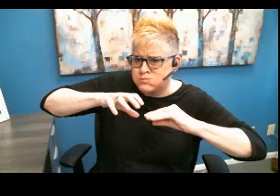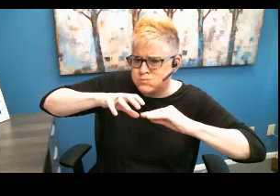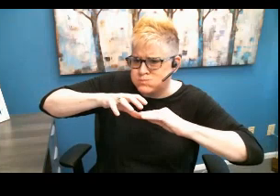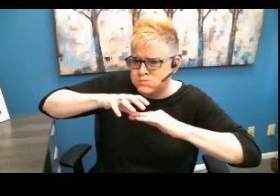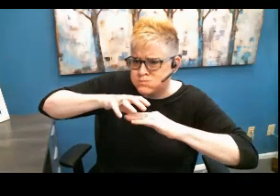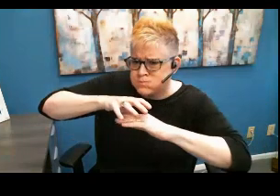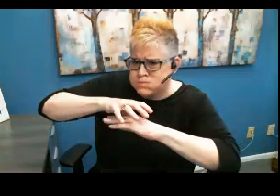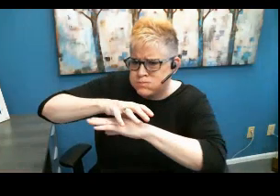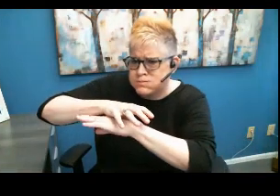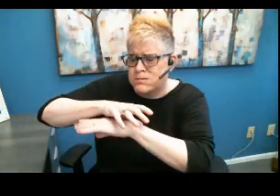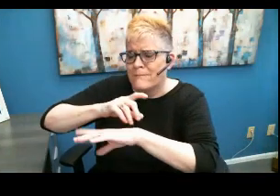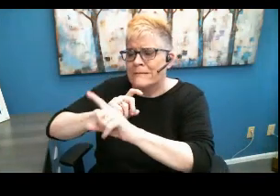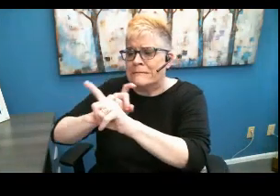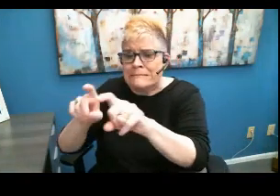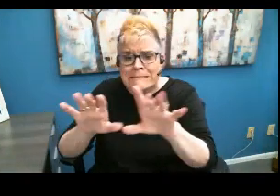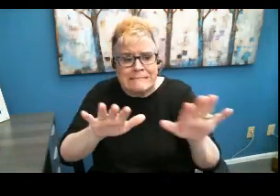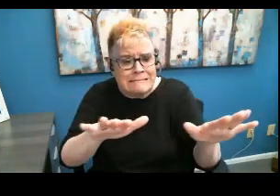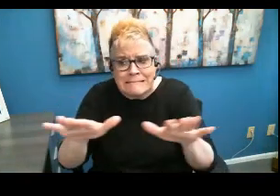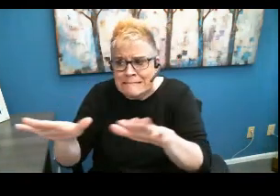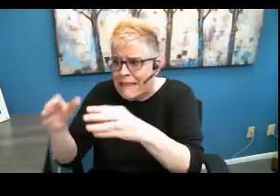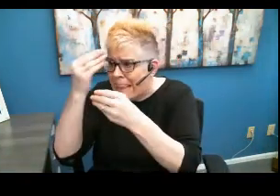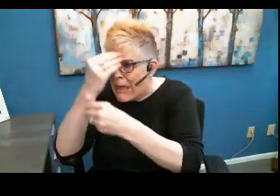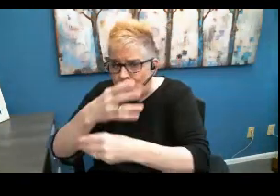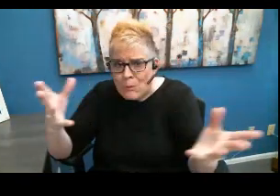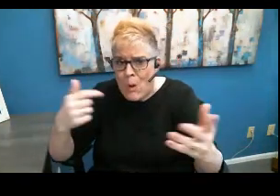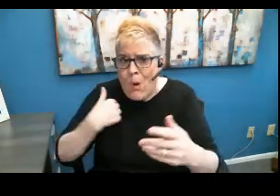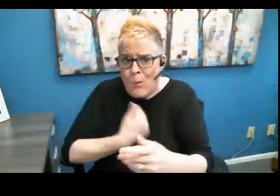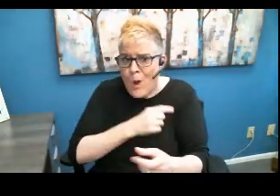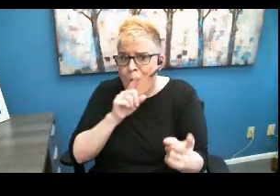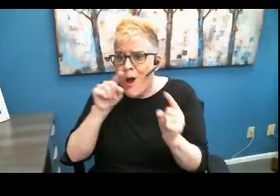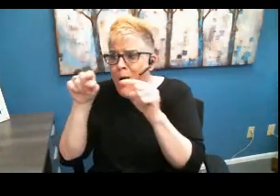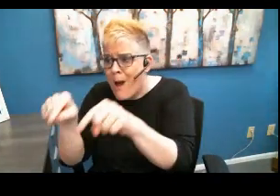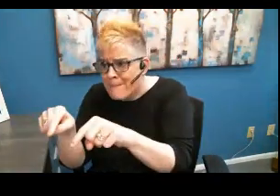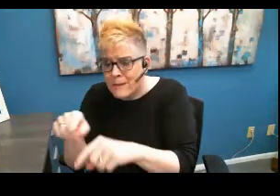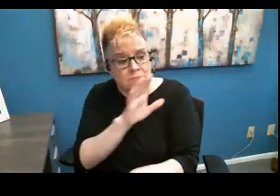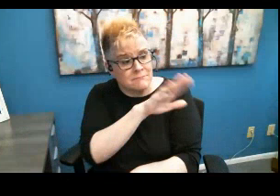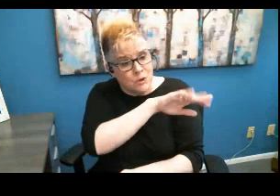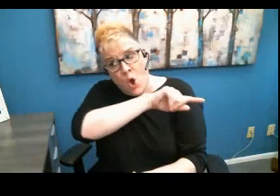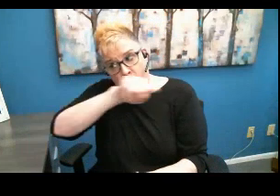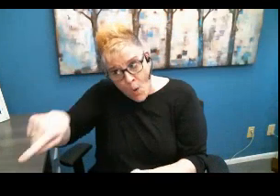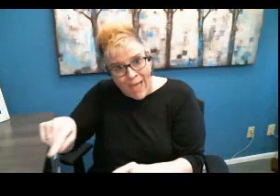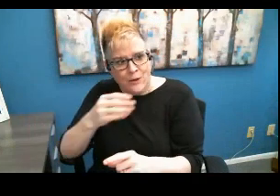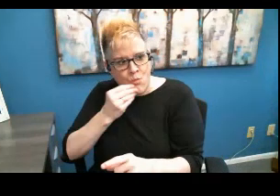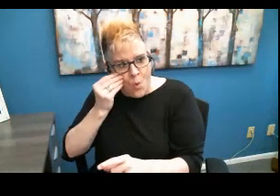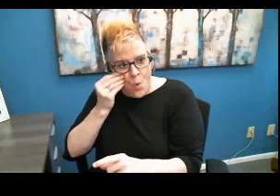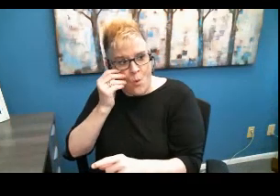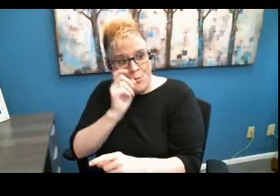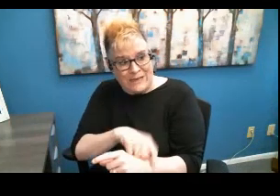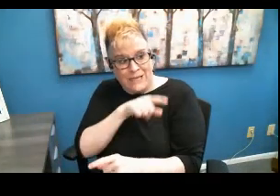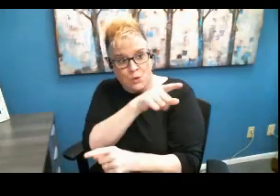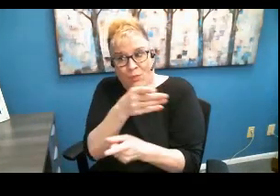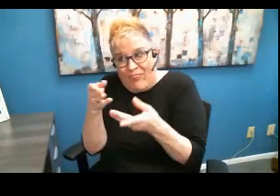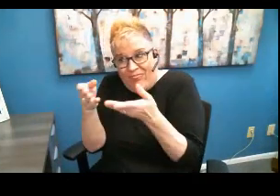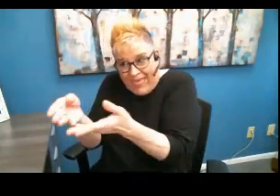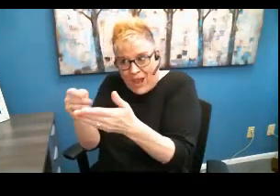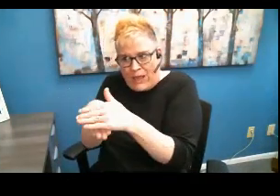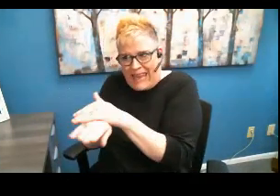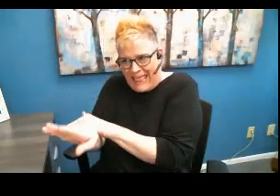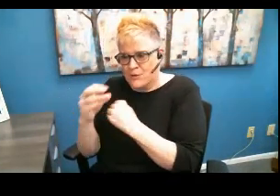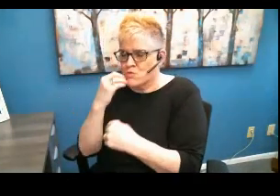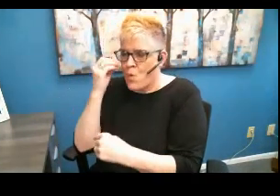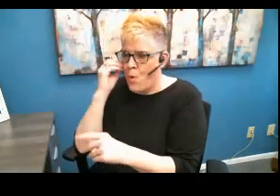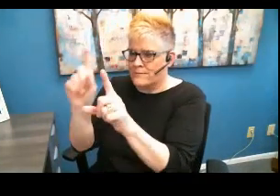public service announcements and other ways to communicate to customers that they must return back to their home. Okay, because we need them there because we have to get entry, as well